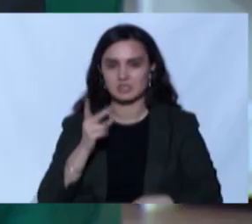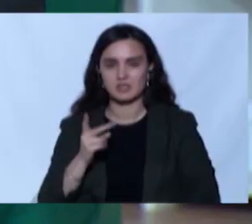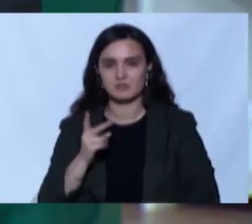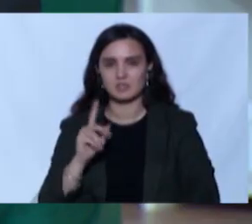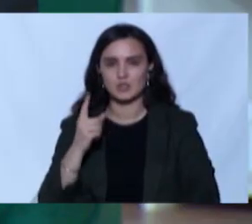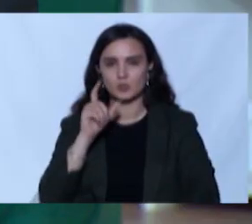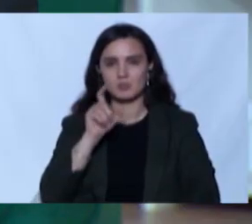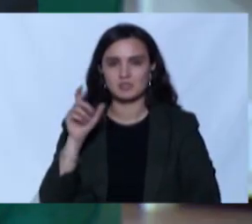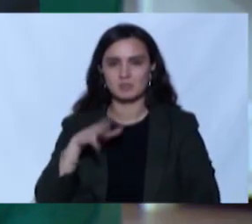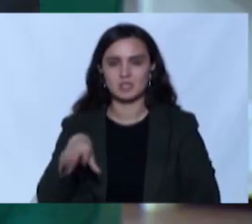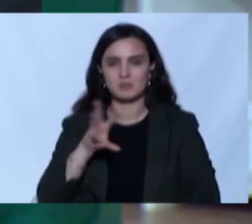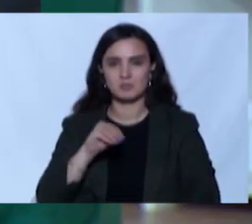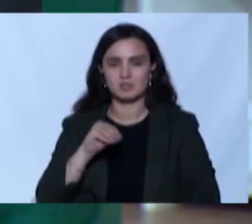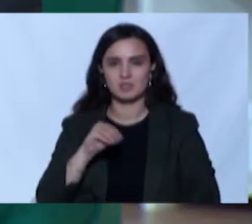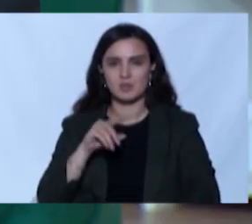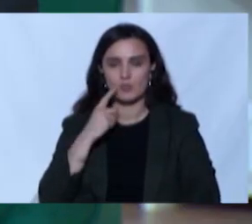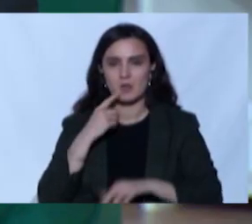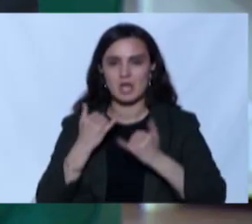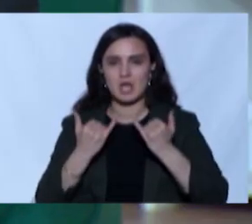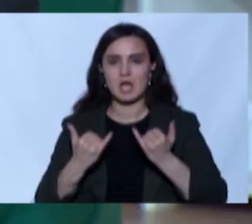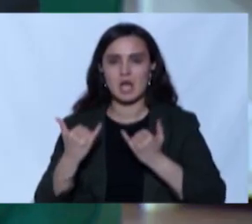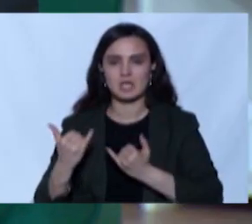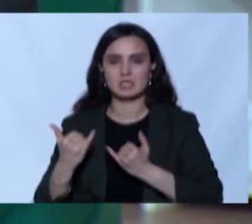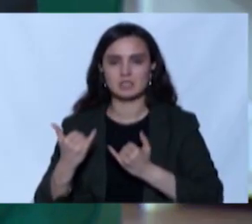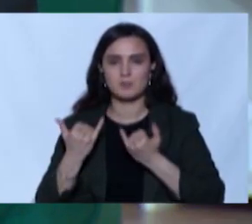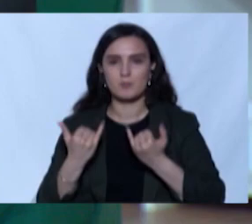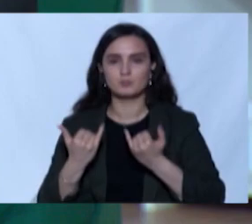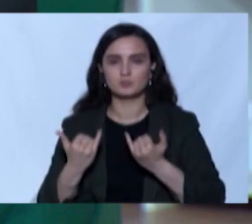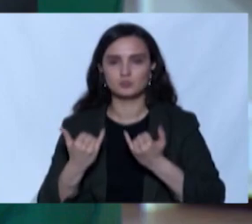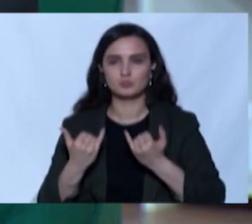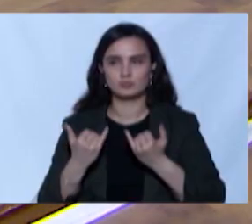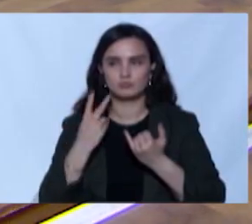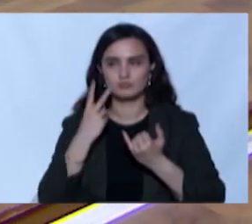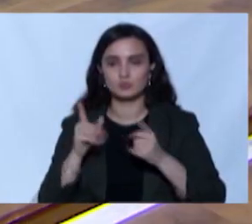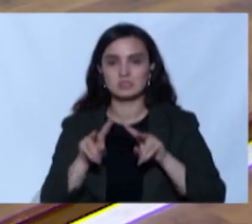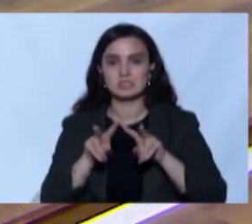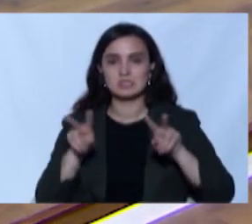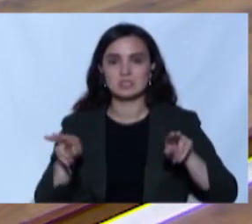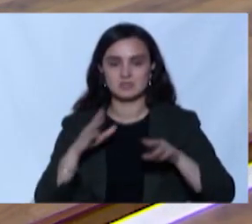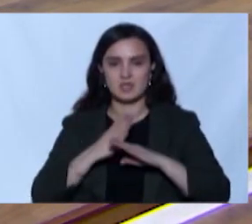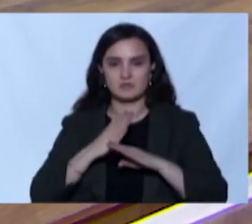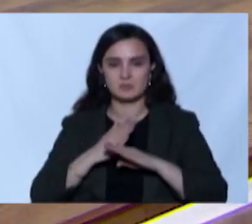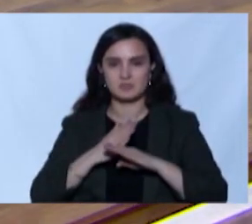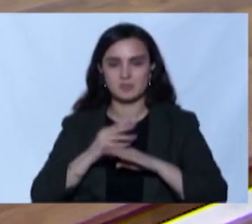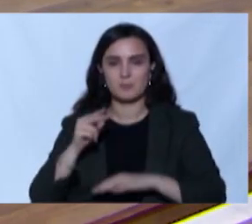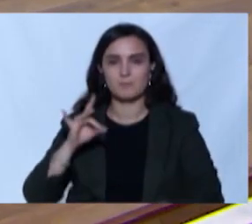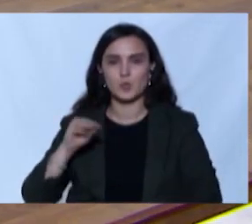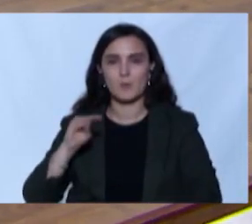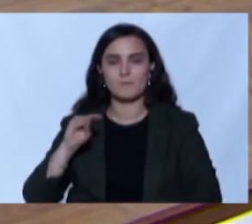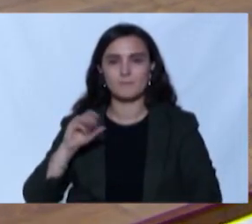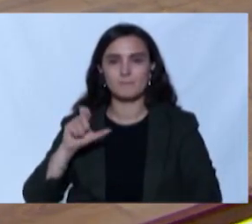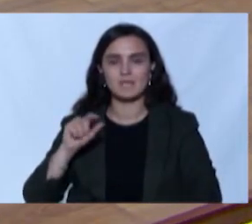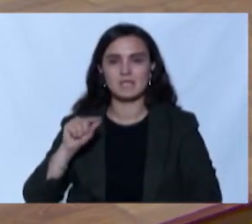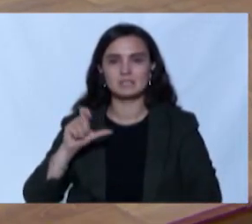why people call this the modern Prometheus, and you can see the similarities, the resemblances here. Prometheus,